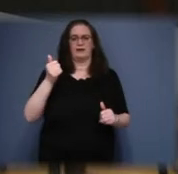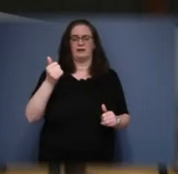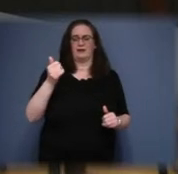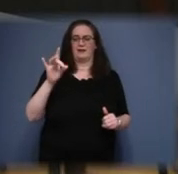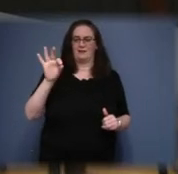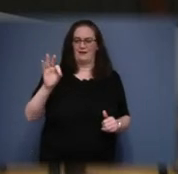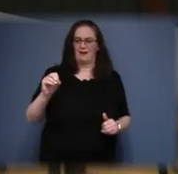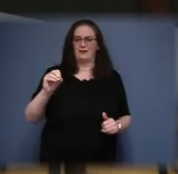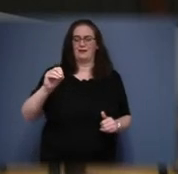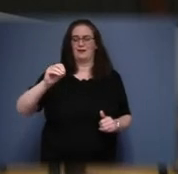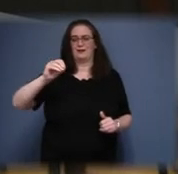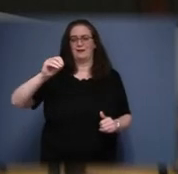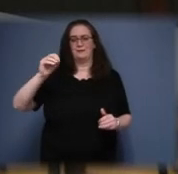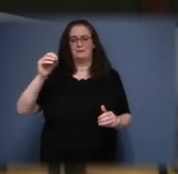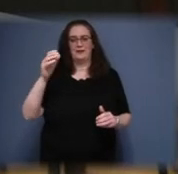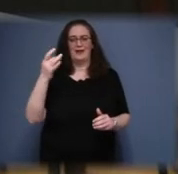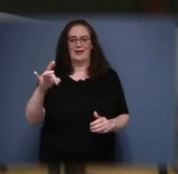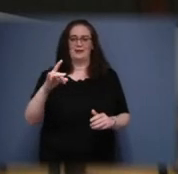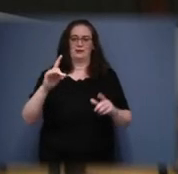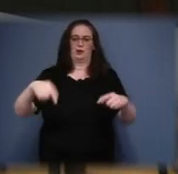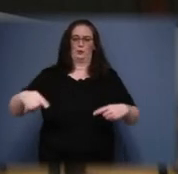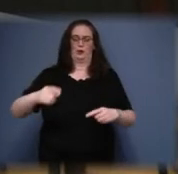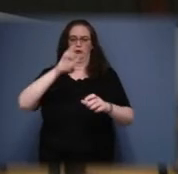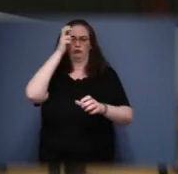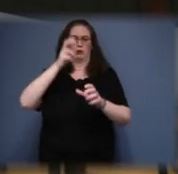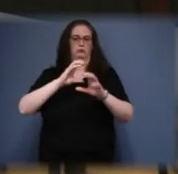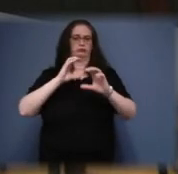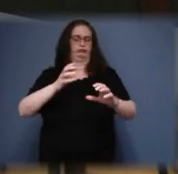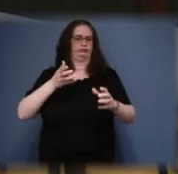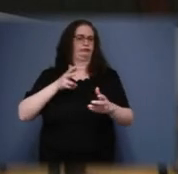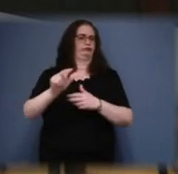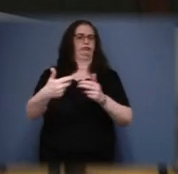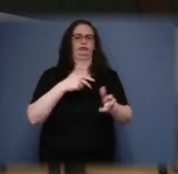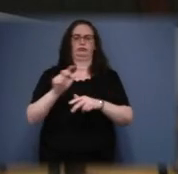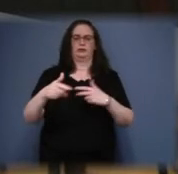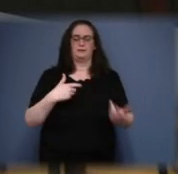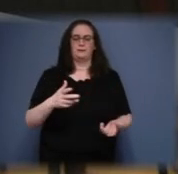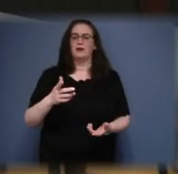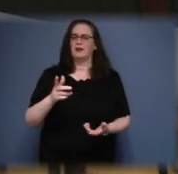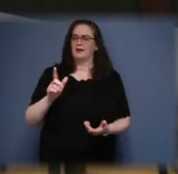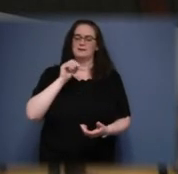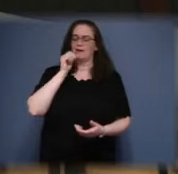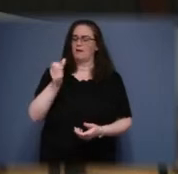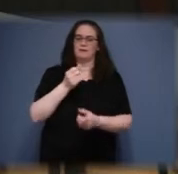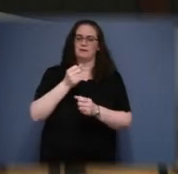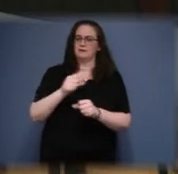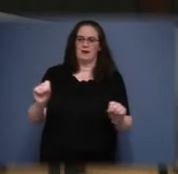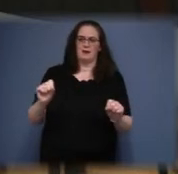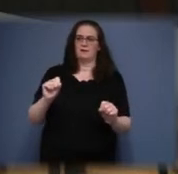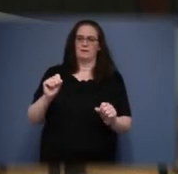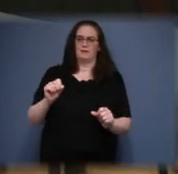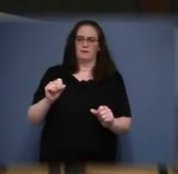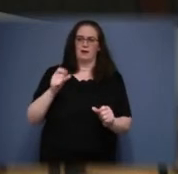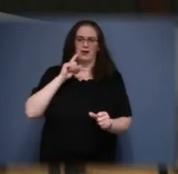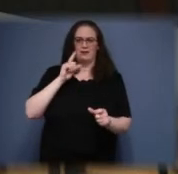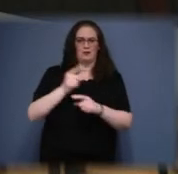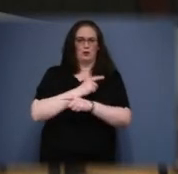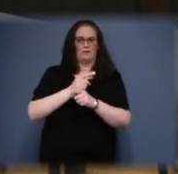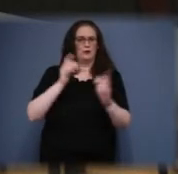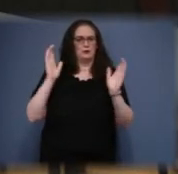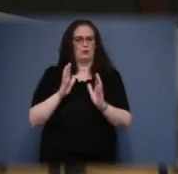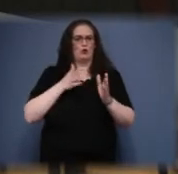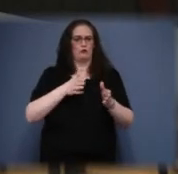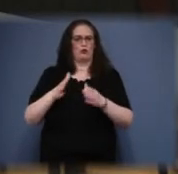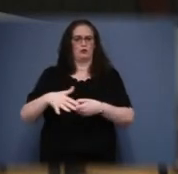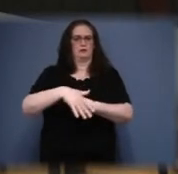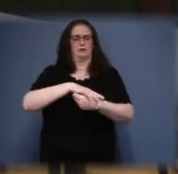18-wheeler truck trips per day. Your proposal is unsafe and inappropriate for the small roads that surround